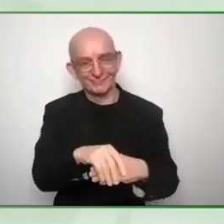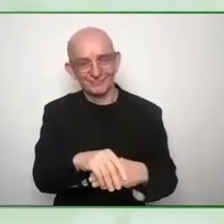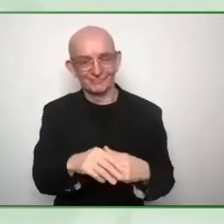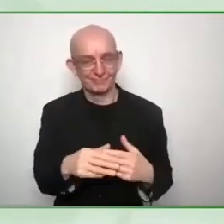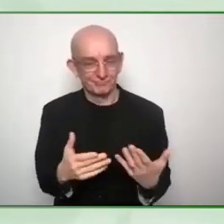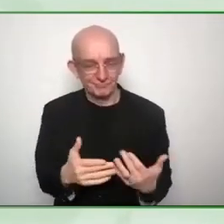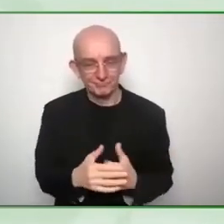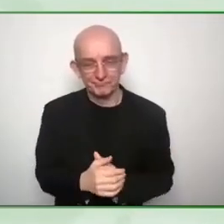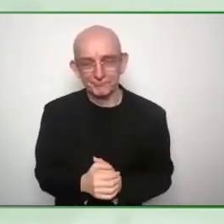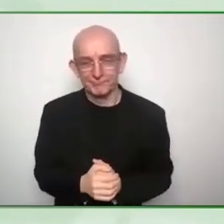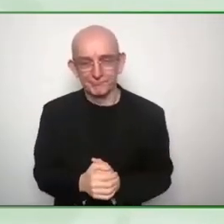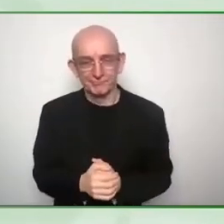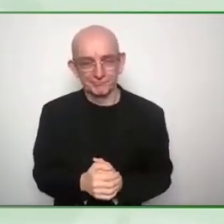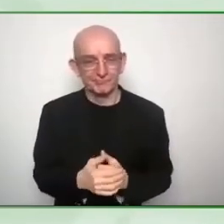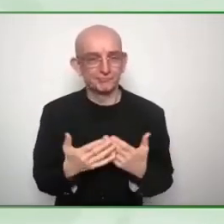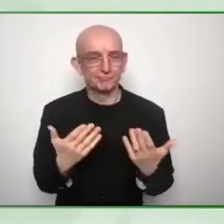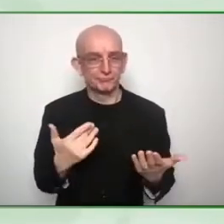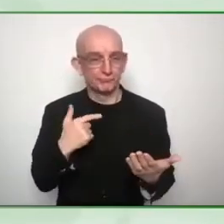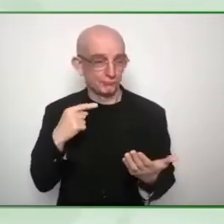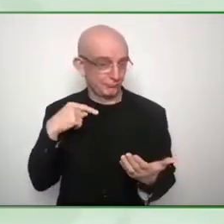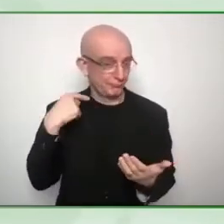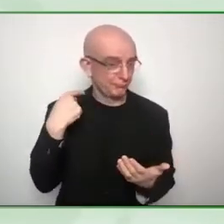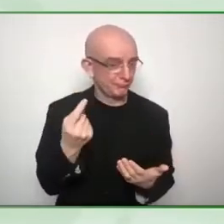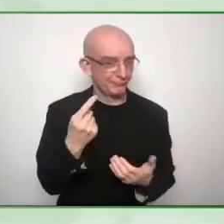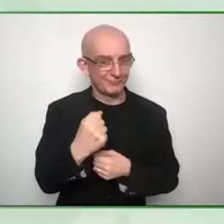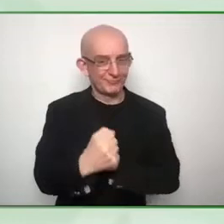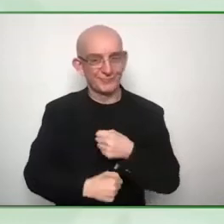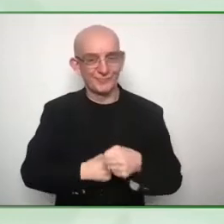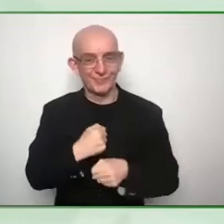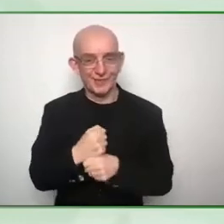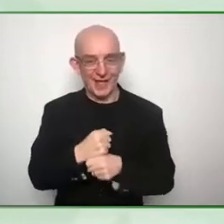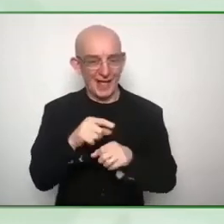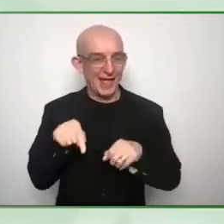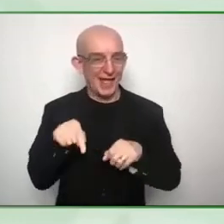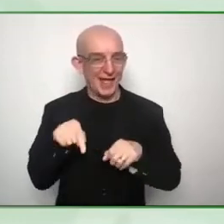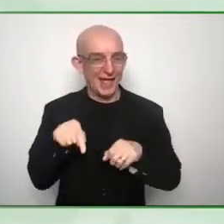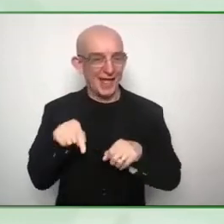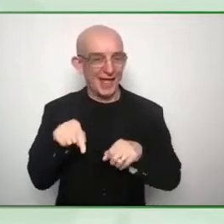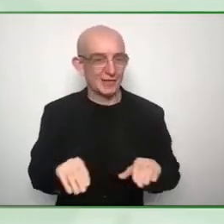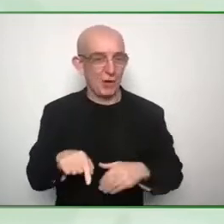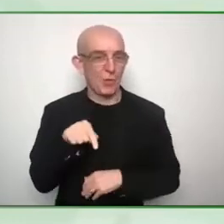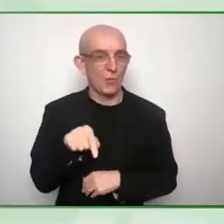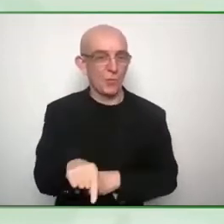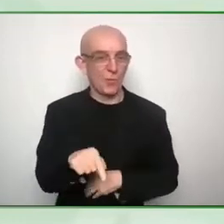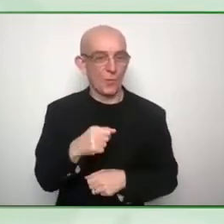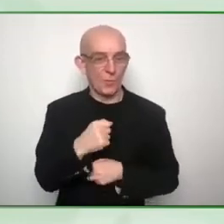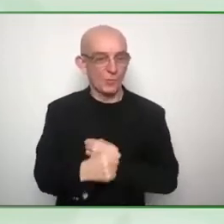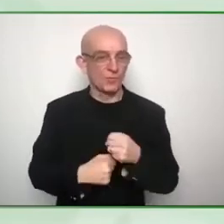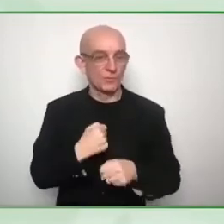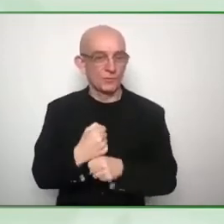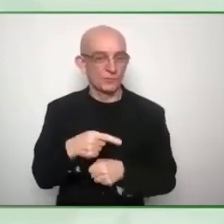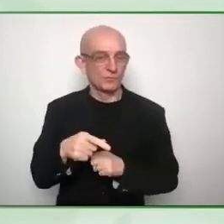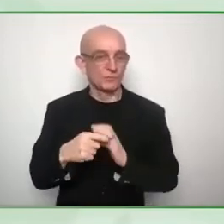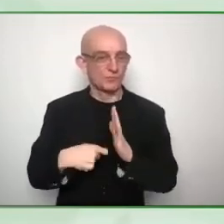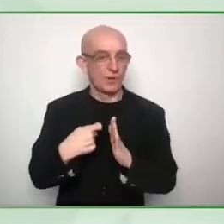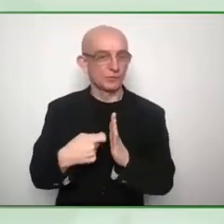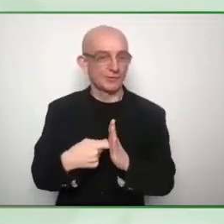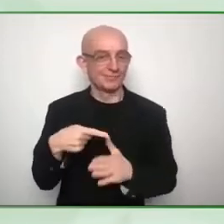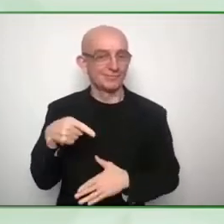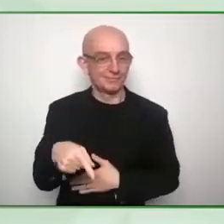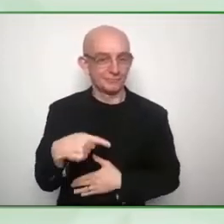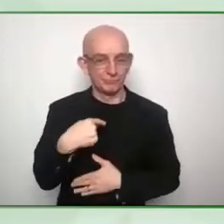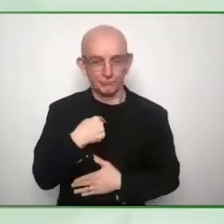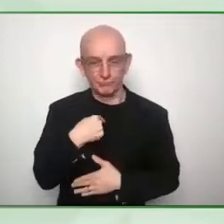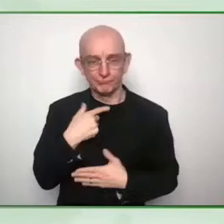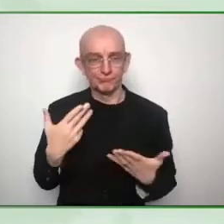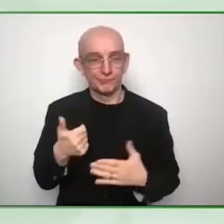an accident when I was very young. And so he had a very severe disability after his accident. And so I have